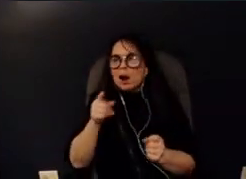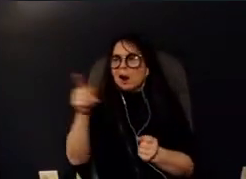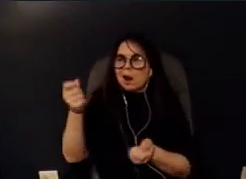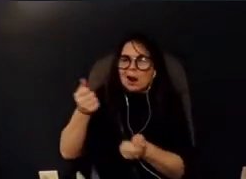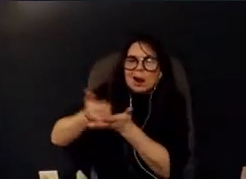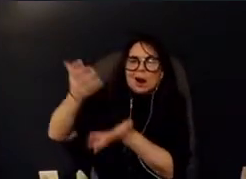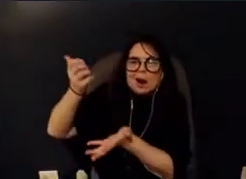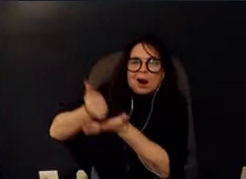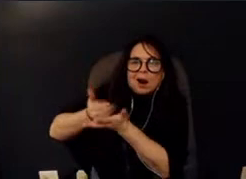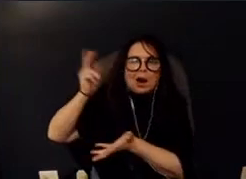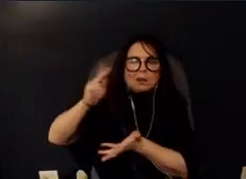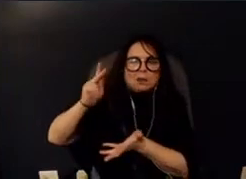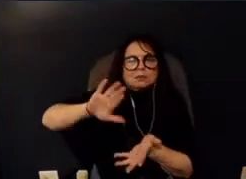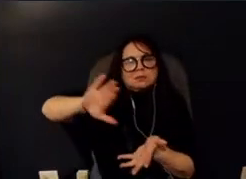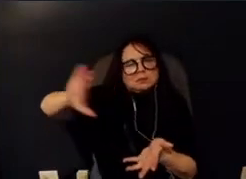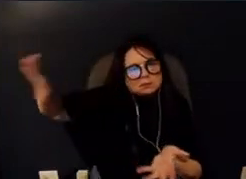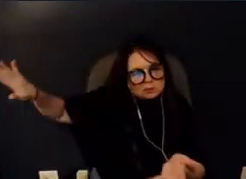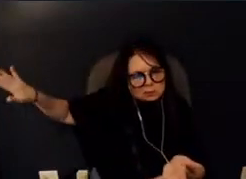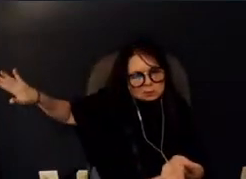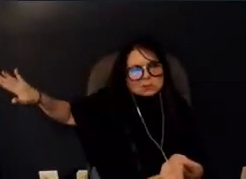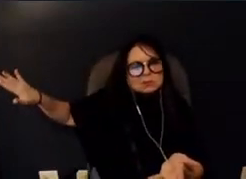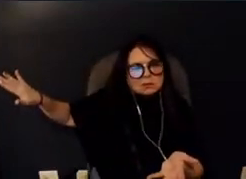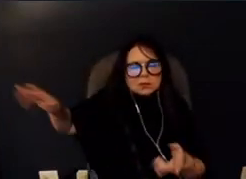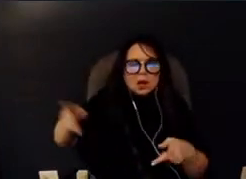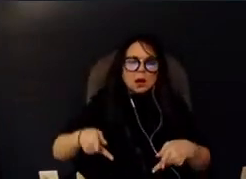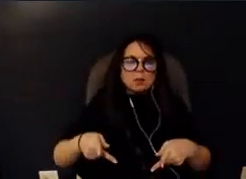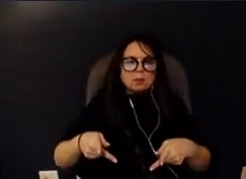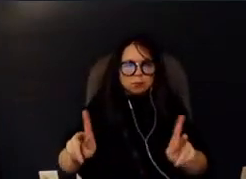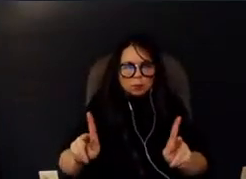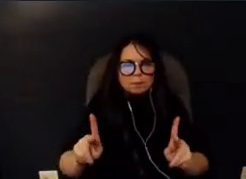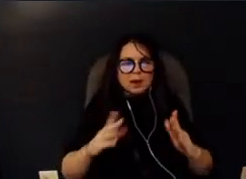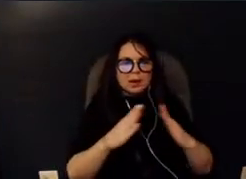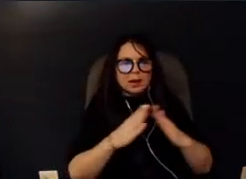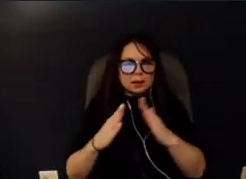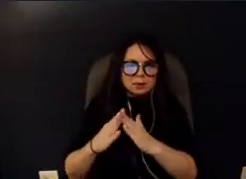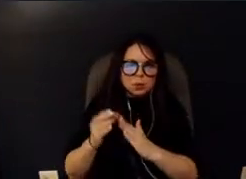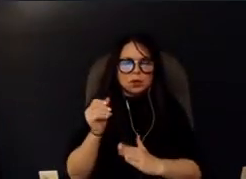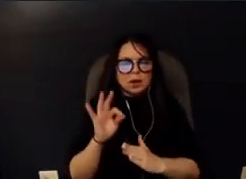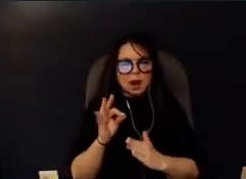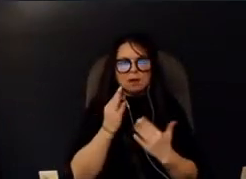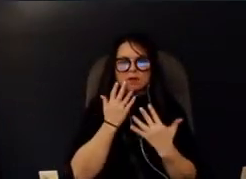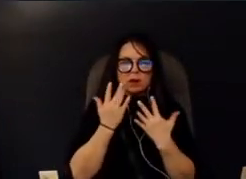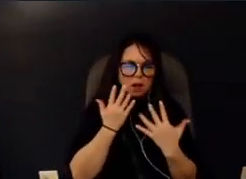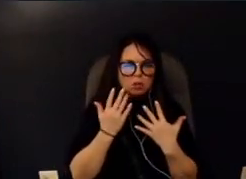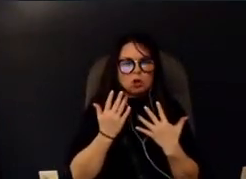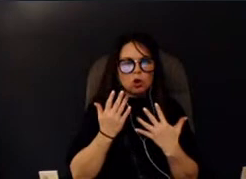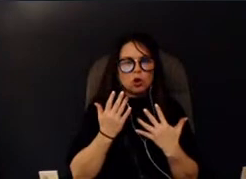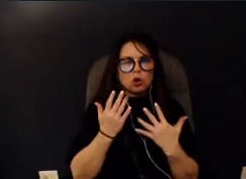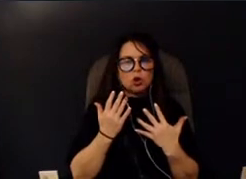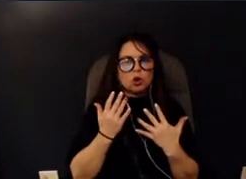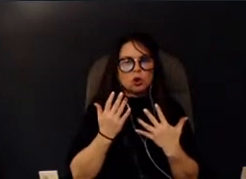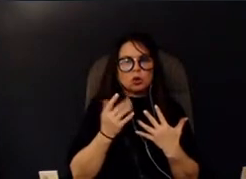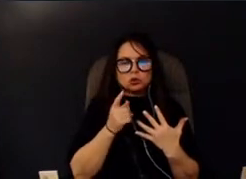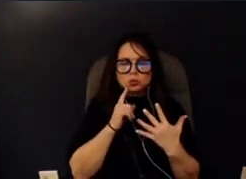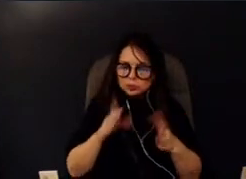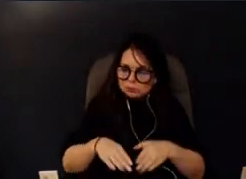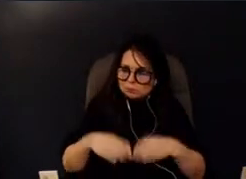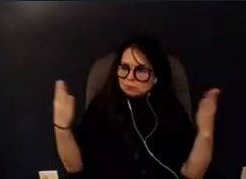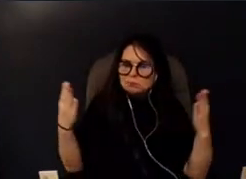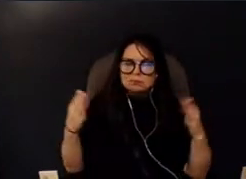of color to create the space for that creative tension to happen and for those conversations